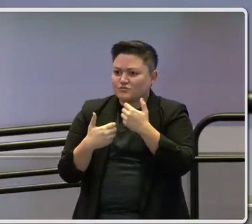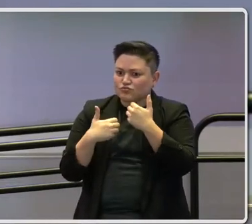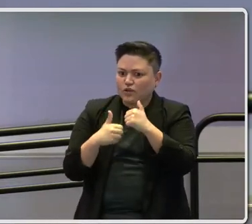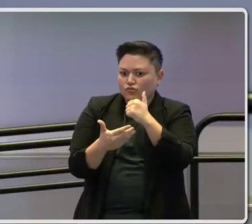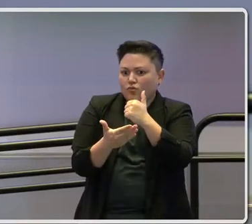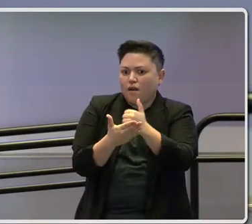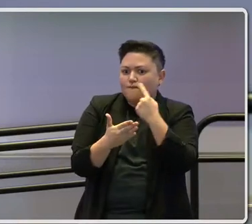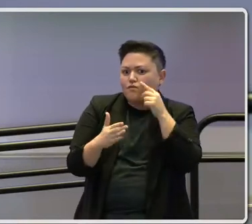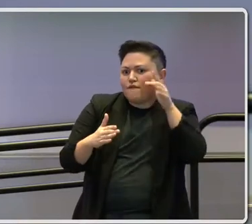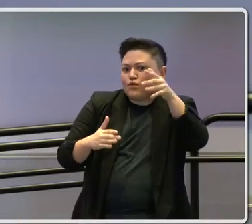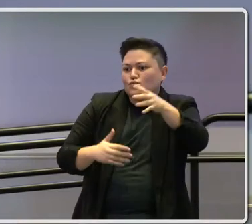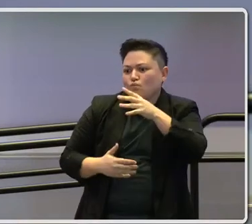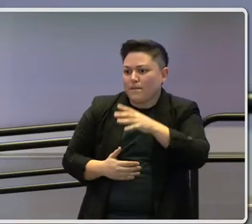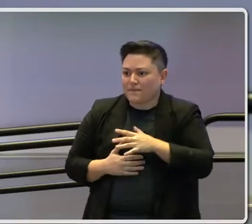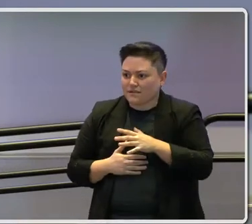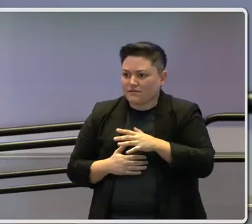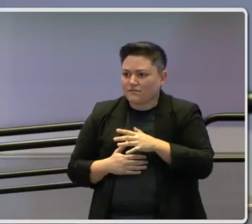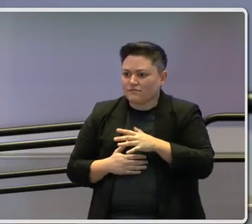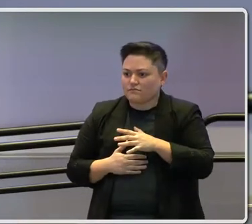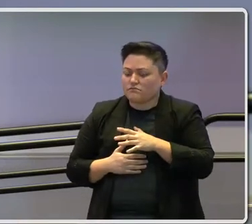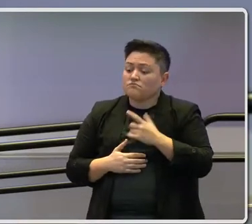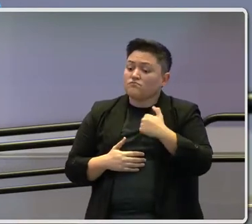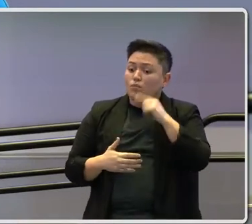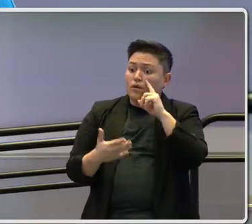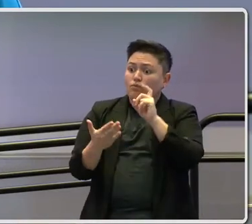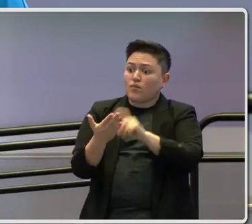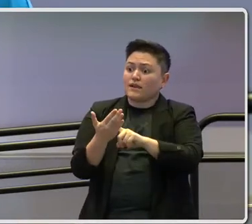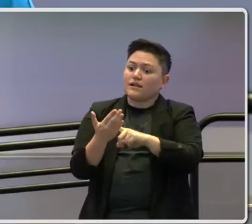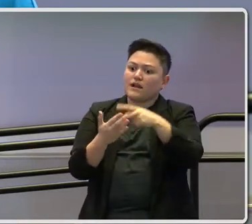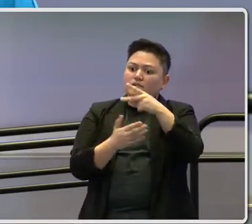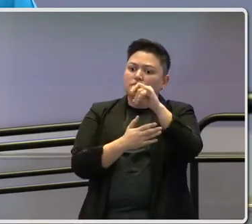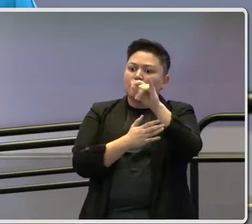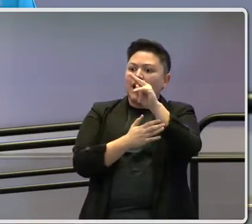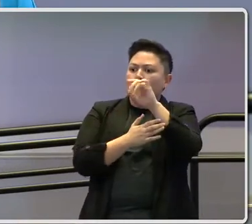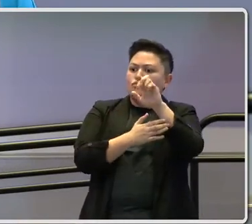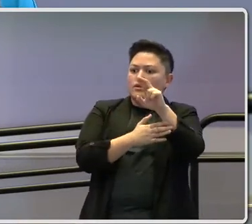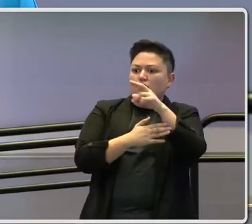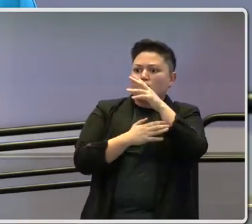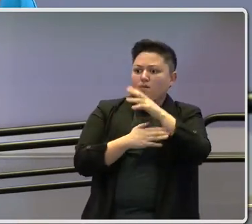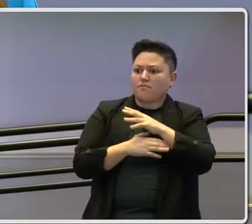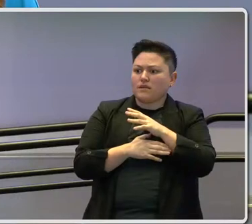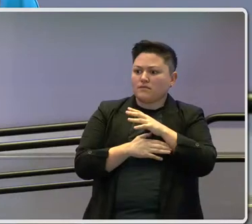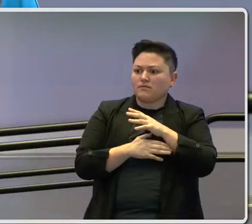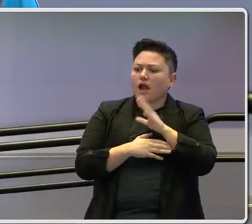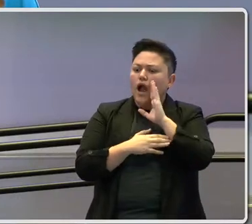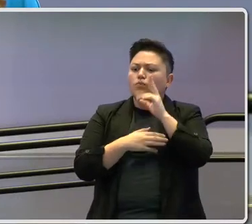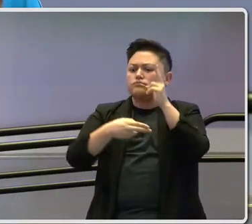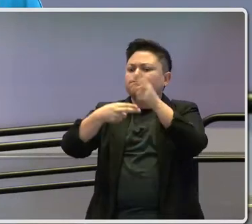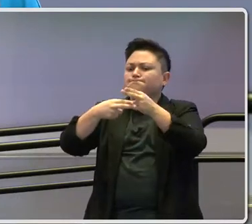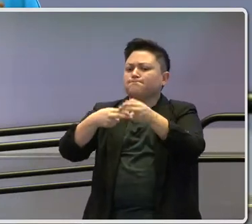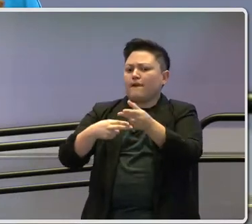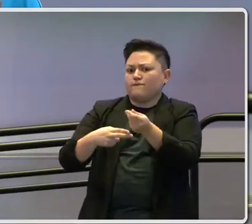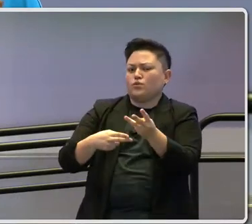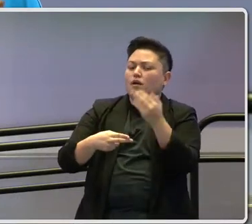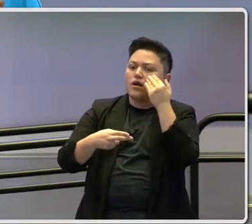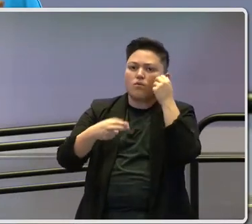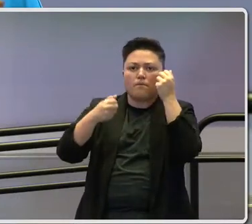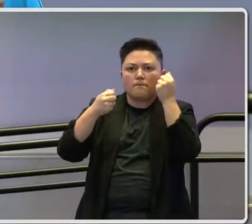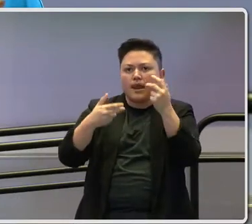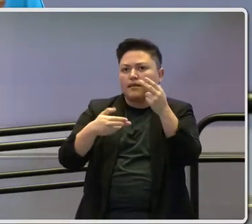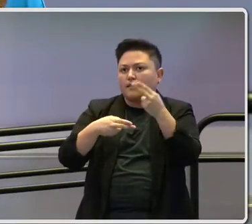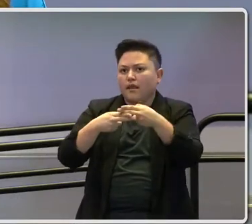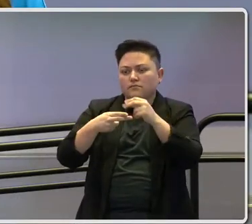generations. We recognize pioneers. There are many, and I'm going to mention a few, and I know I'm leaving many